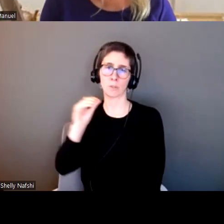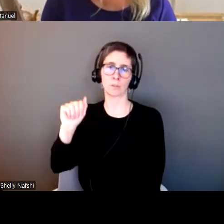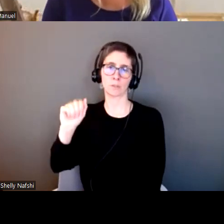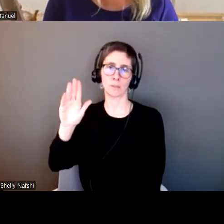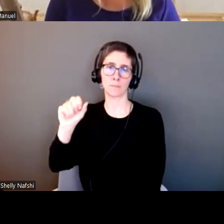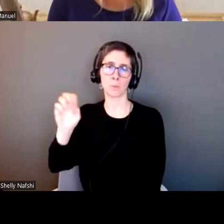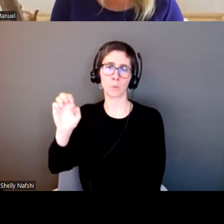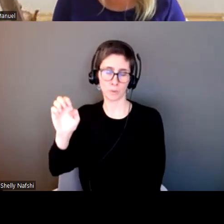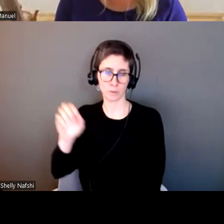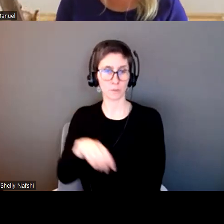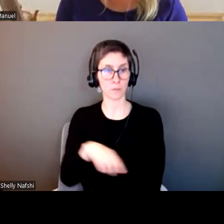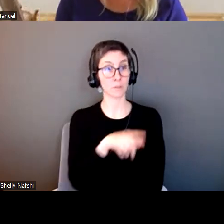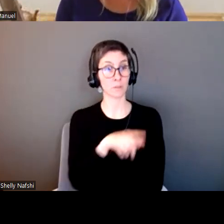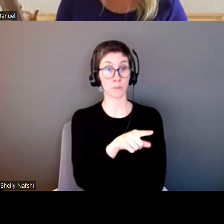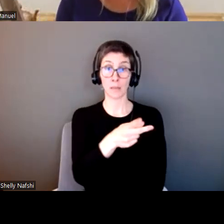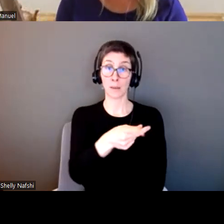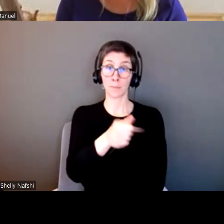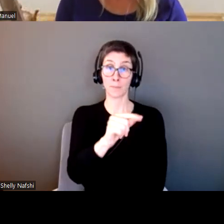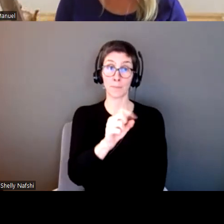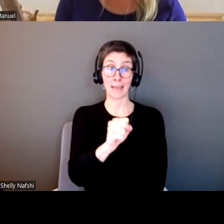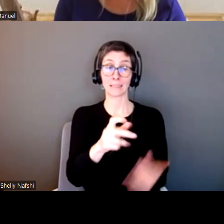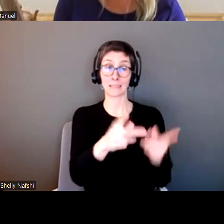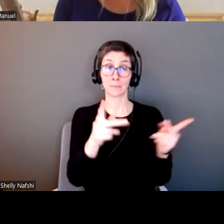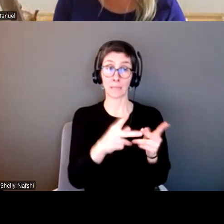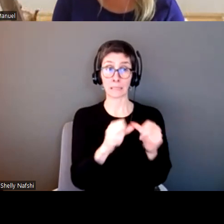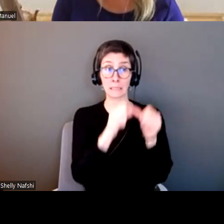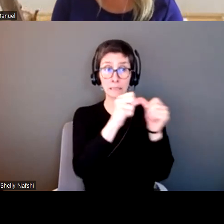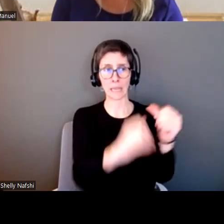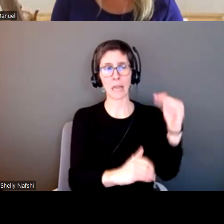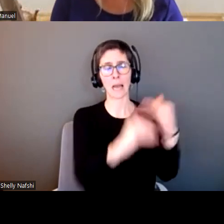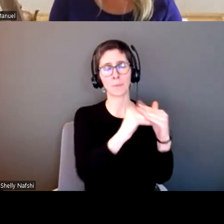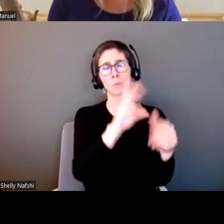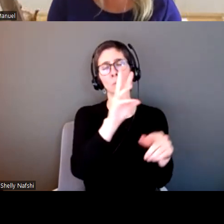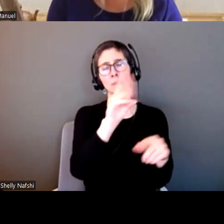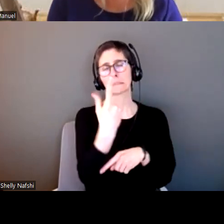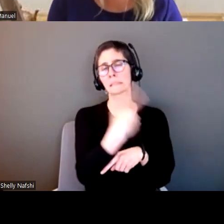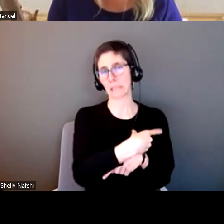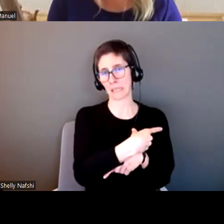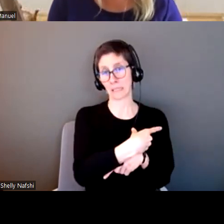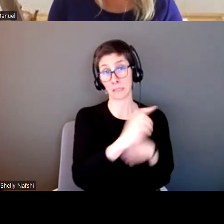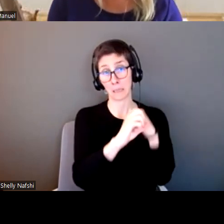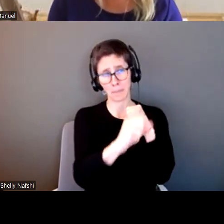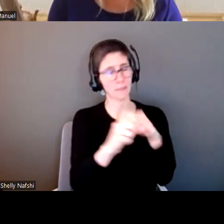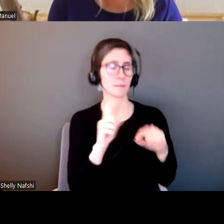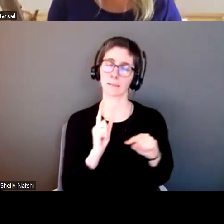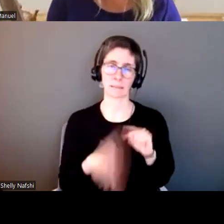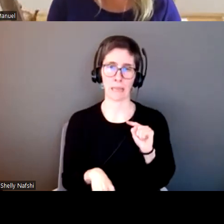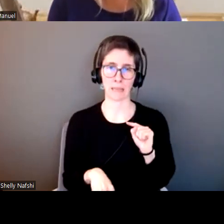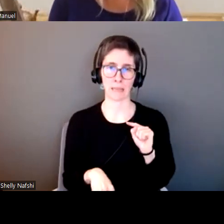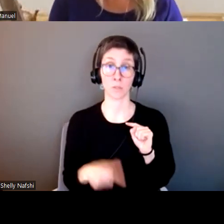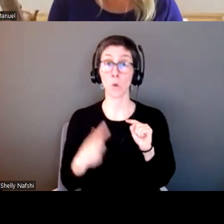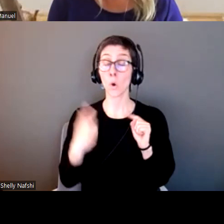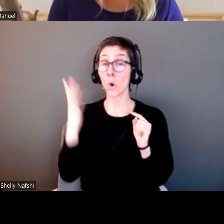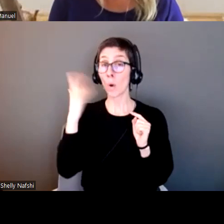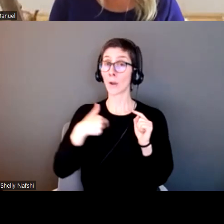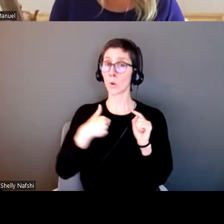at Pat's Place for up to 60 days. We cannot afford for people to stay beyond that time because we are the leaseholder on the